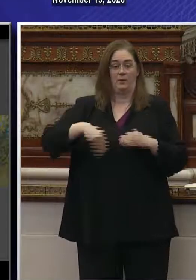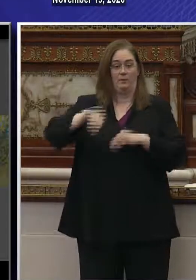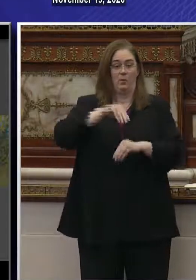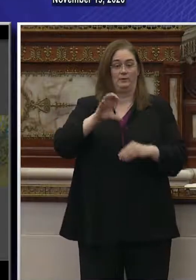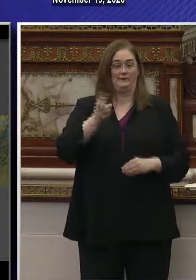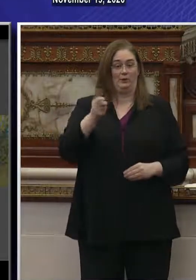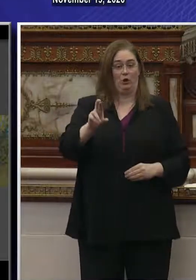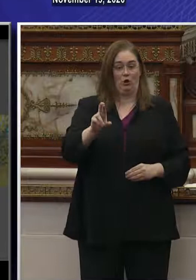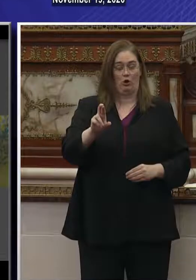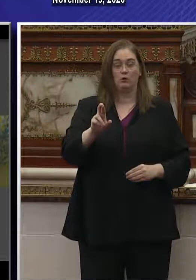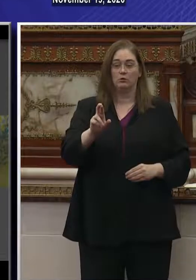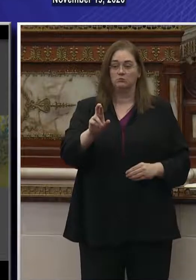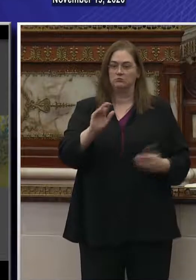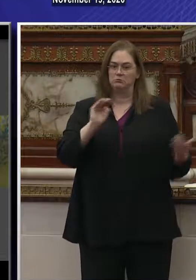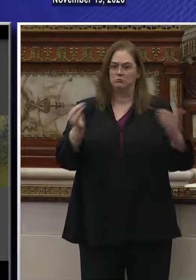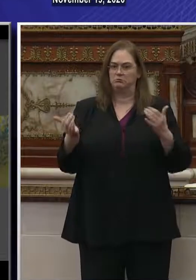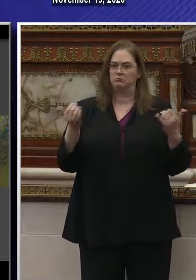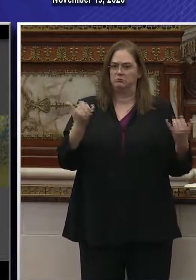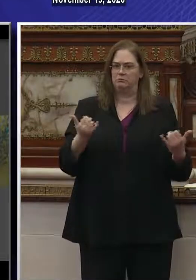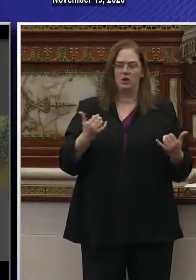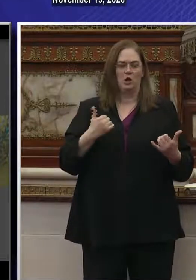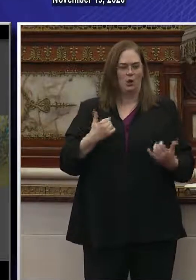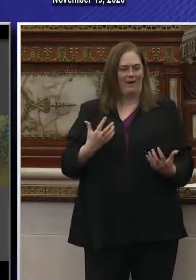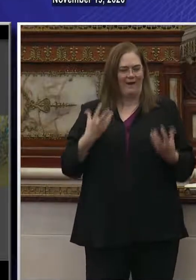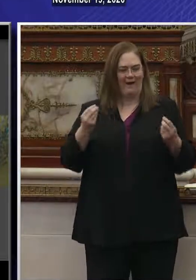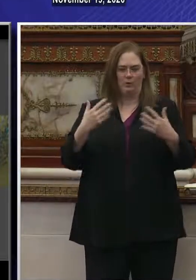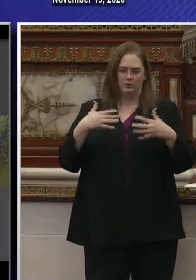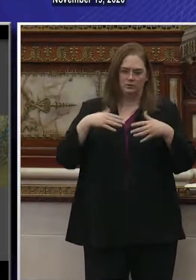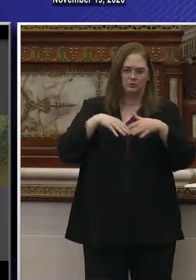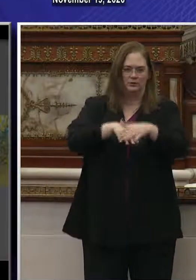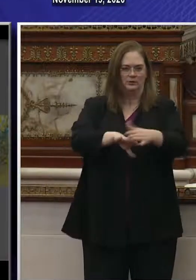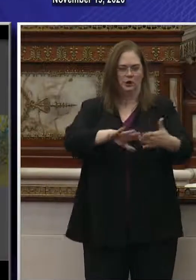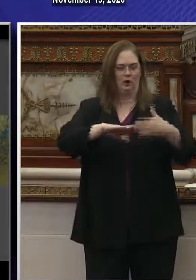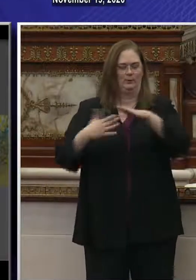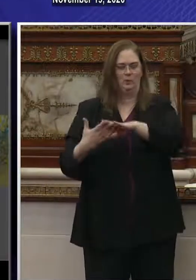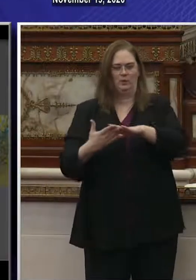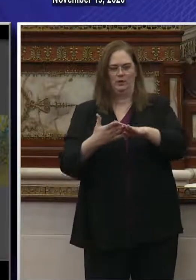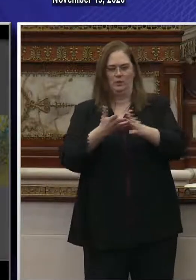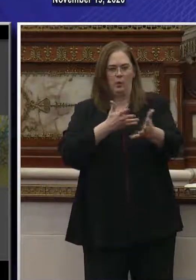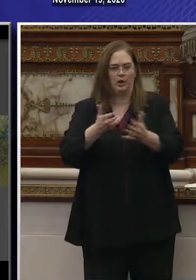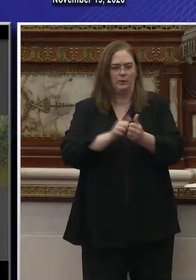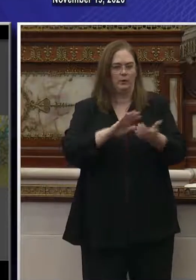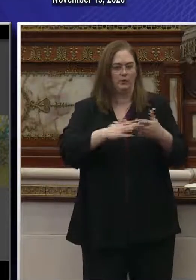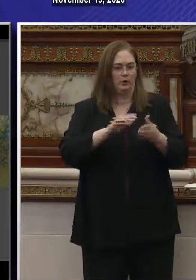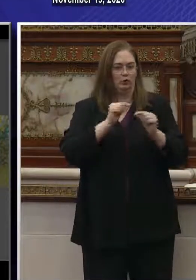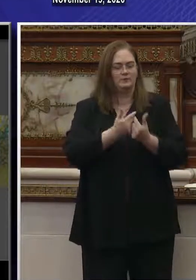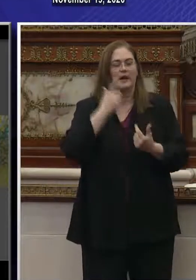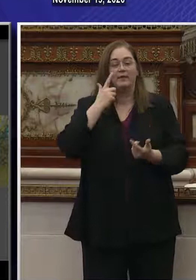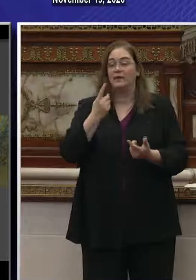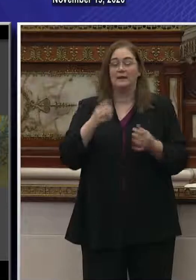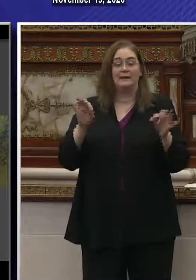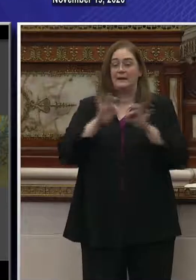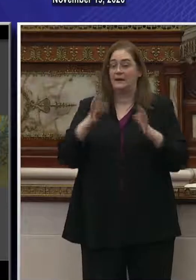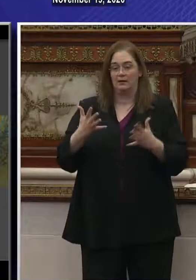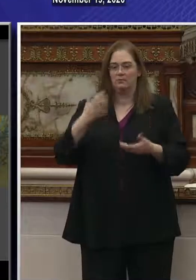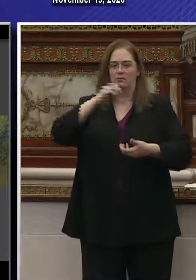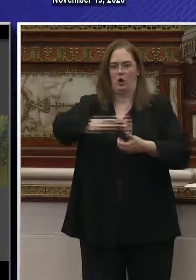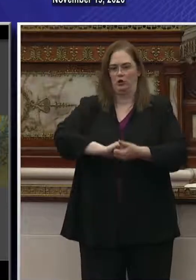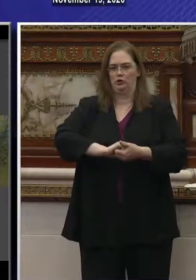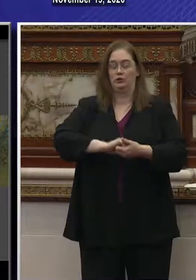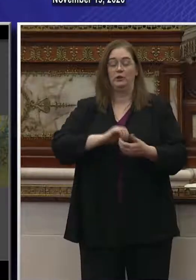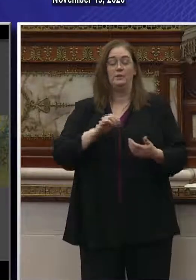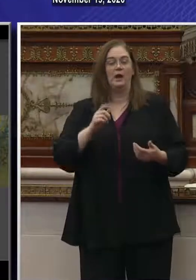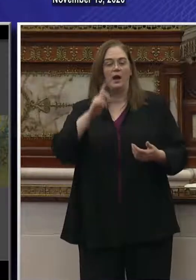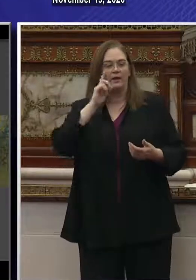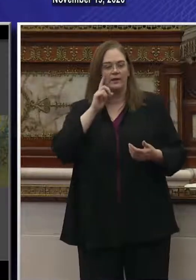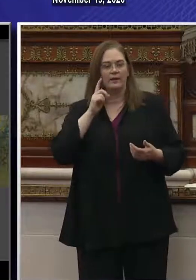CPR are very analogous. Getting out in the community, working with community groups. And I think partnership is one of the keys here.